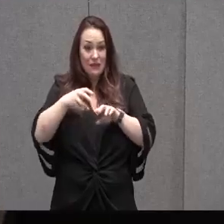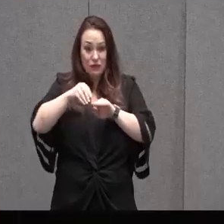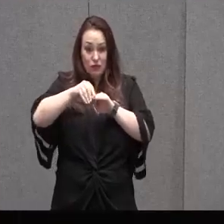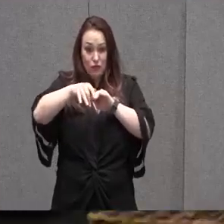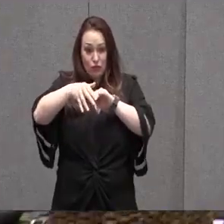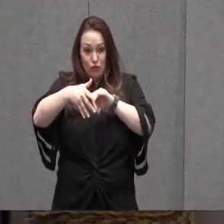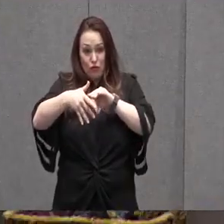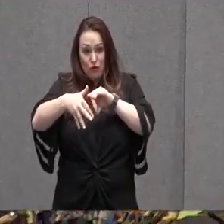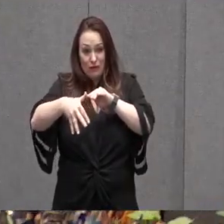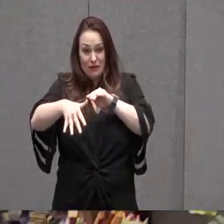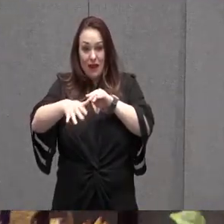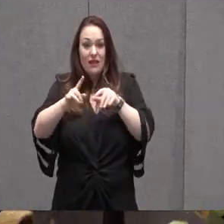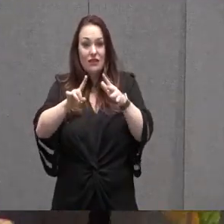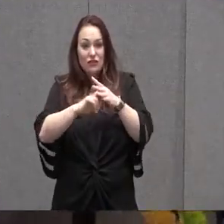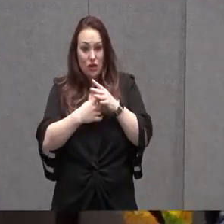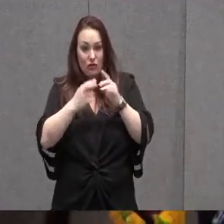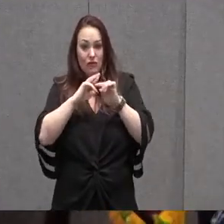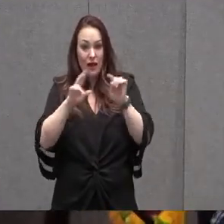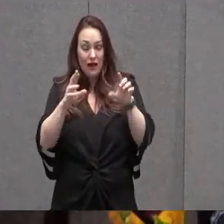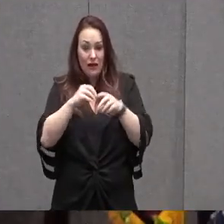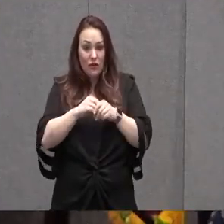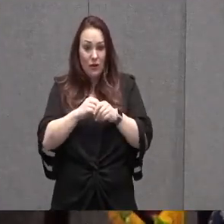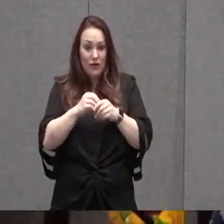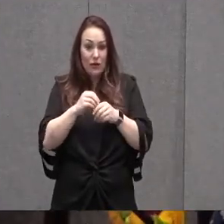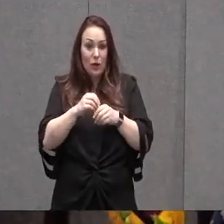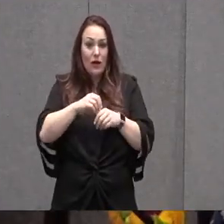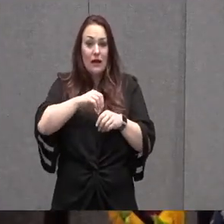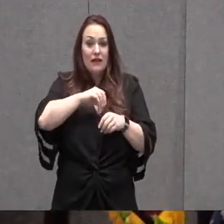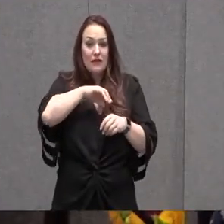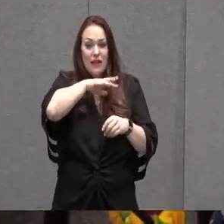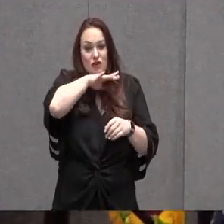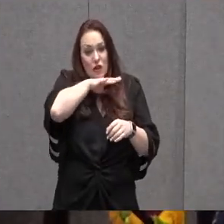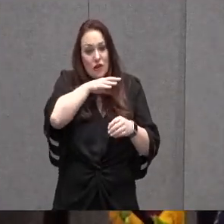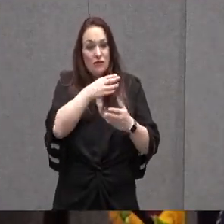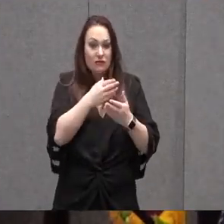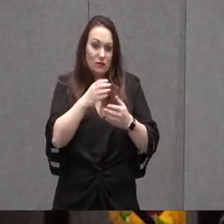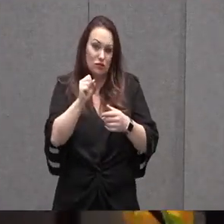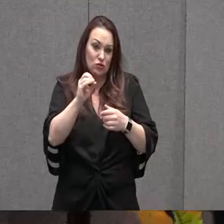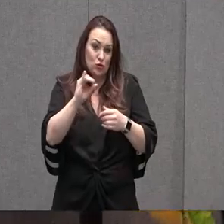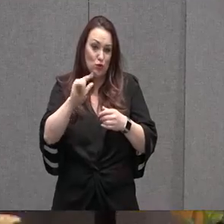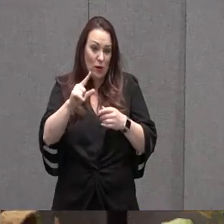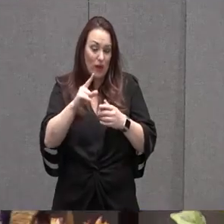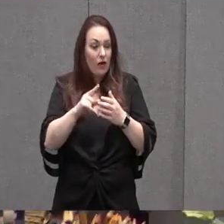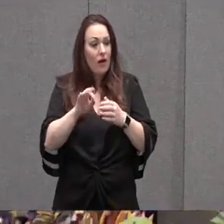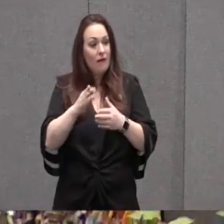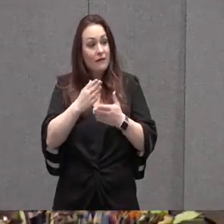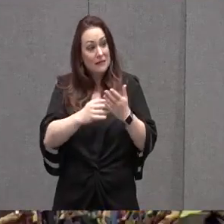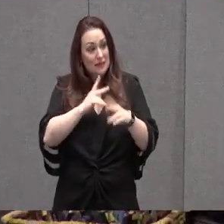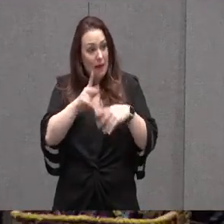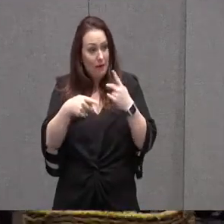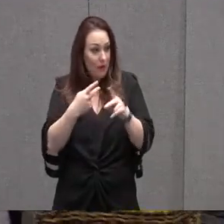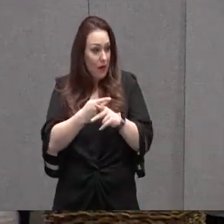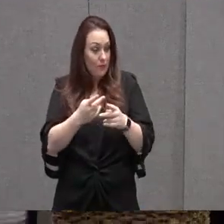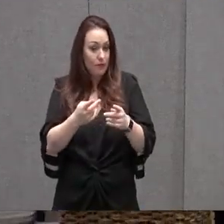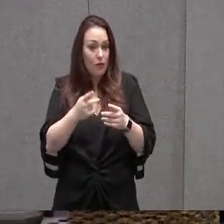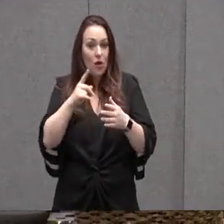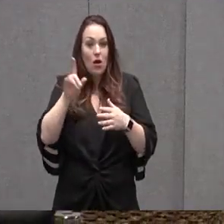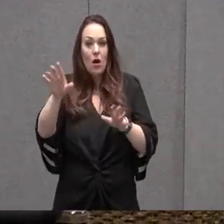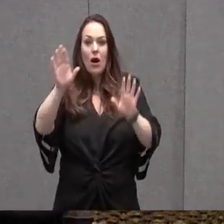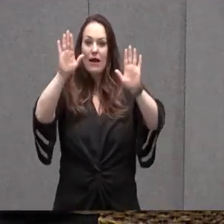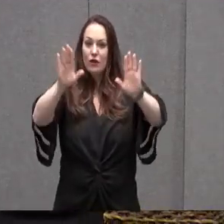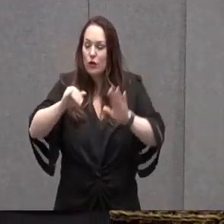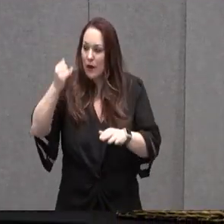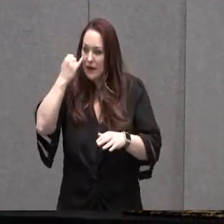already starting, so it's ready to be put into the soil of some sort. I have a great idea. What if we take them to our Mission Avenue